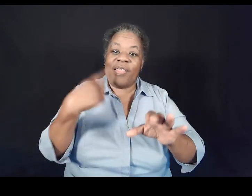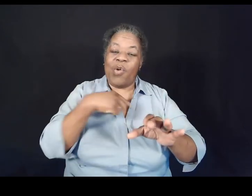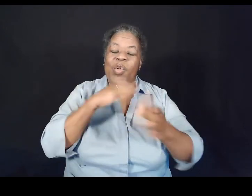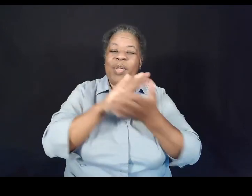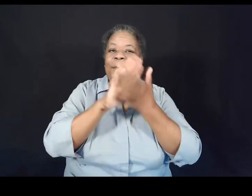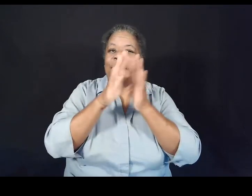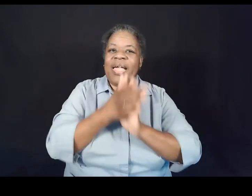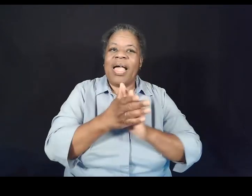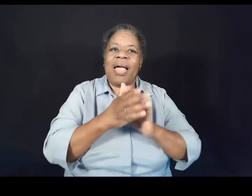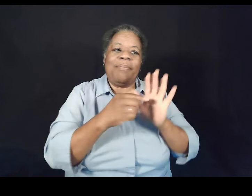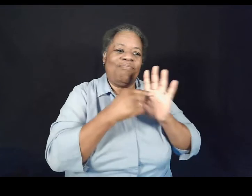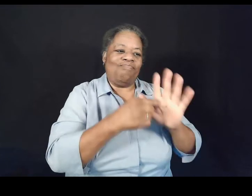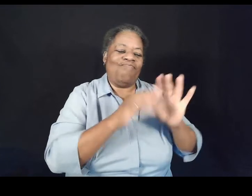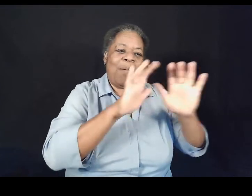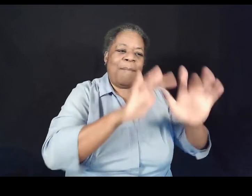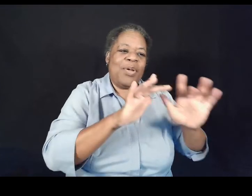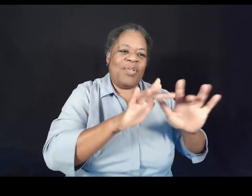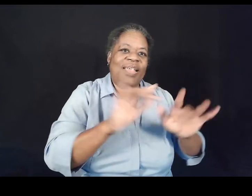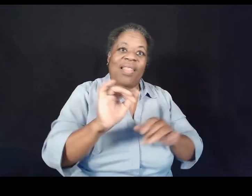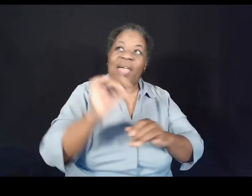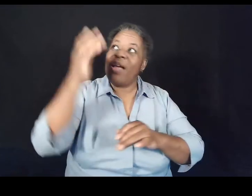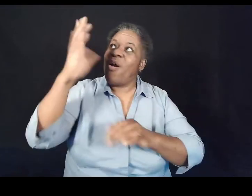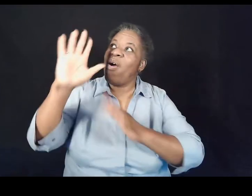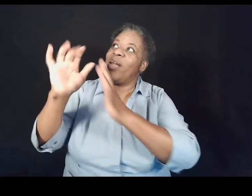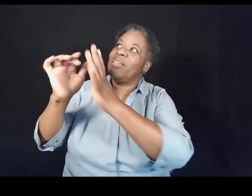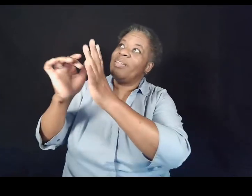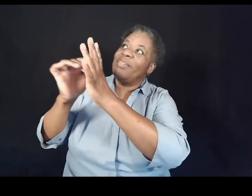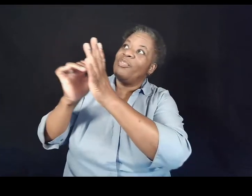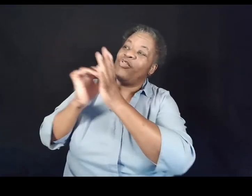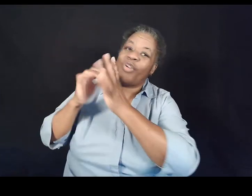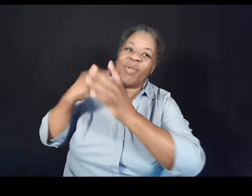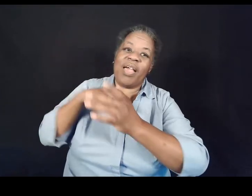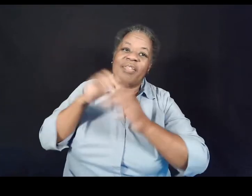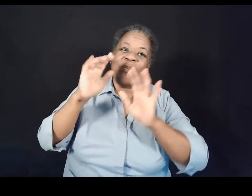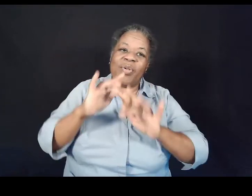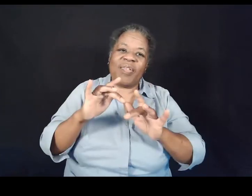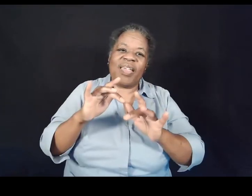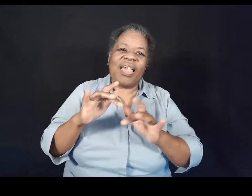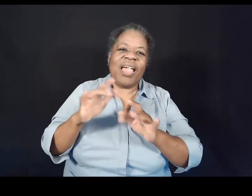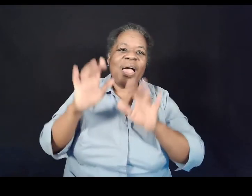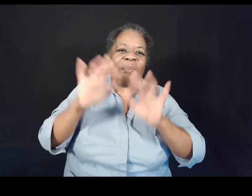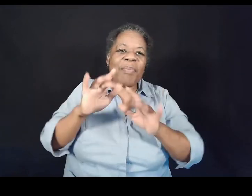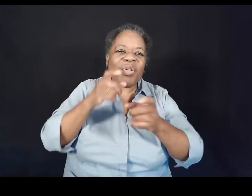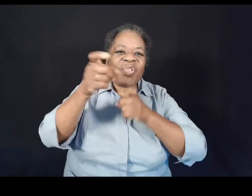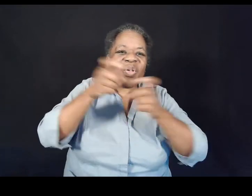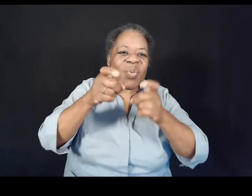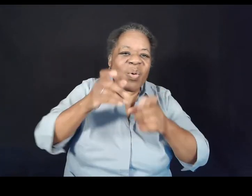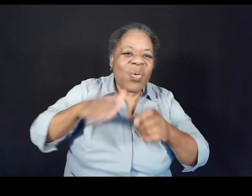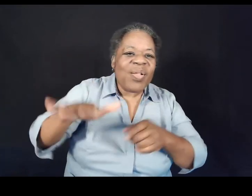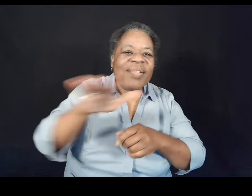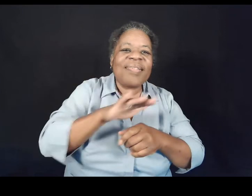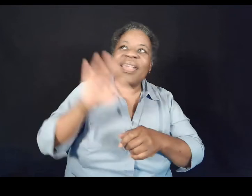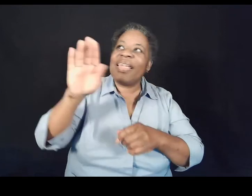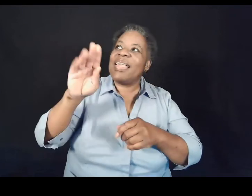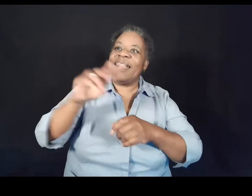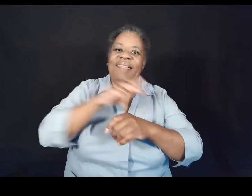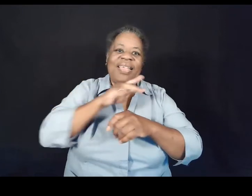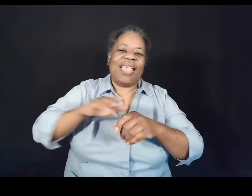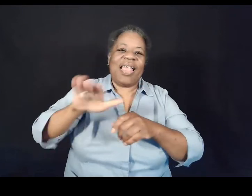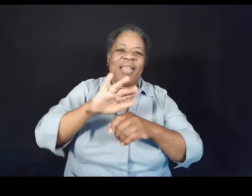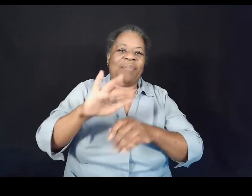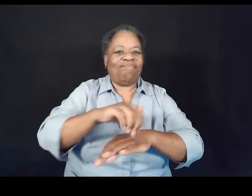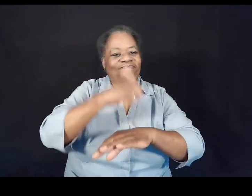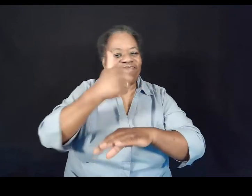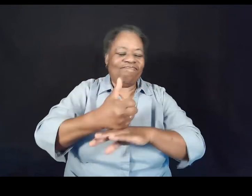as God has been to us. Because when mercy rules, the kingdom comes. It comes to our hearts and our homes and